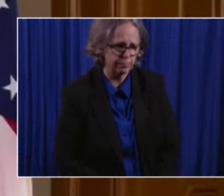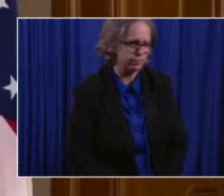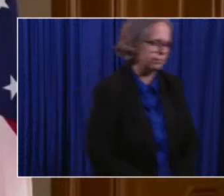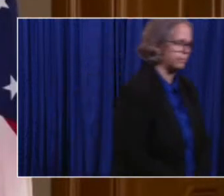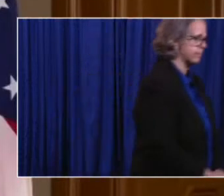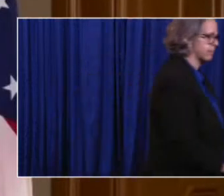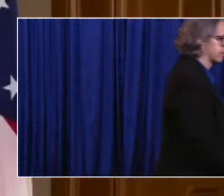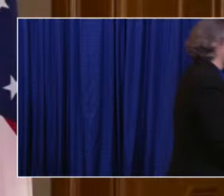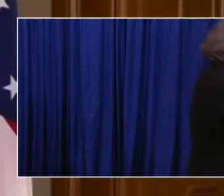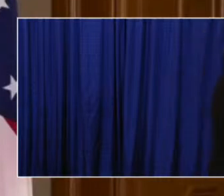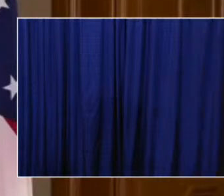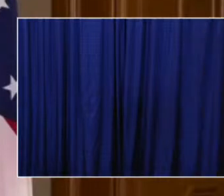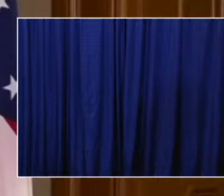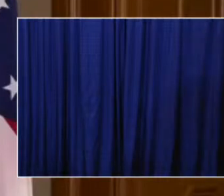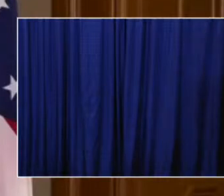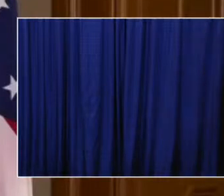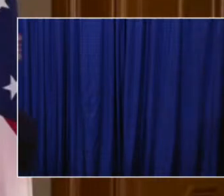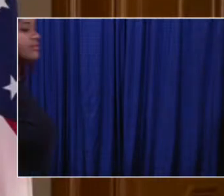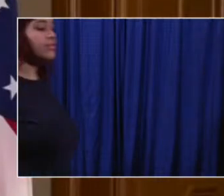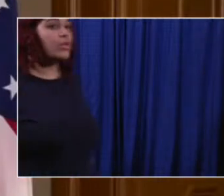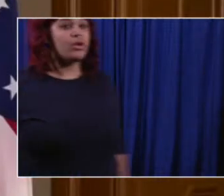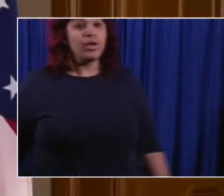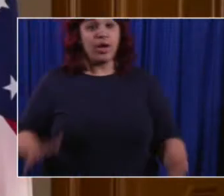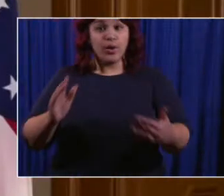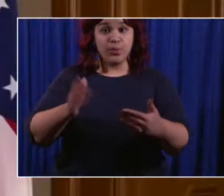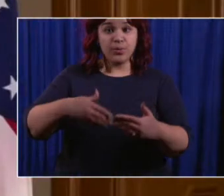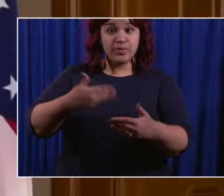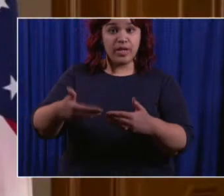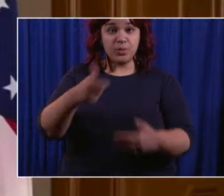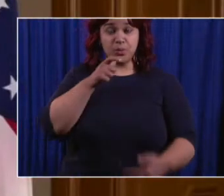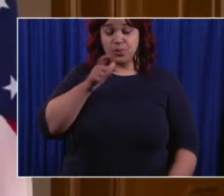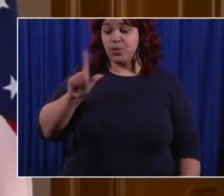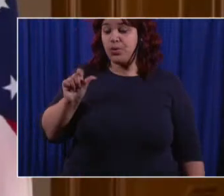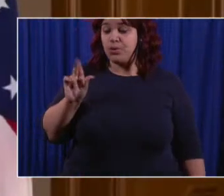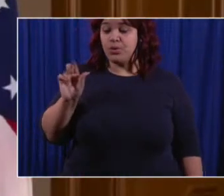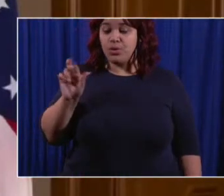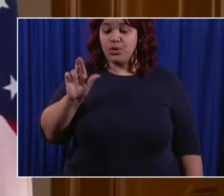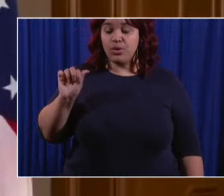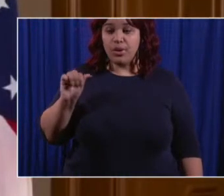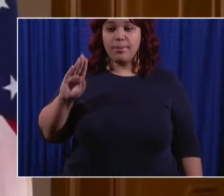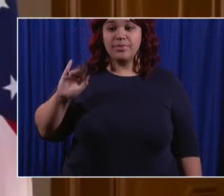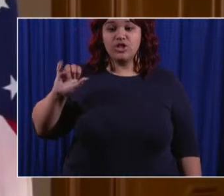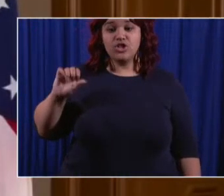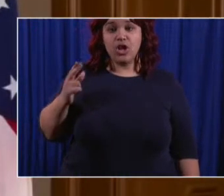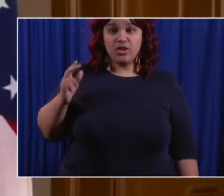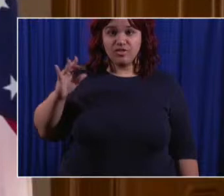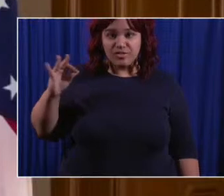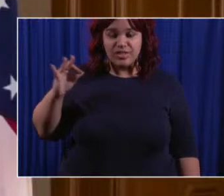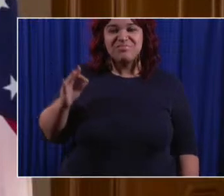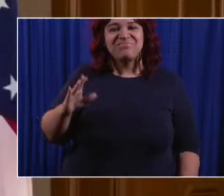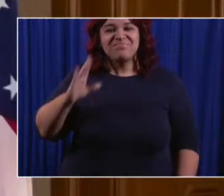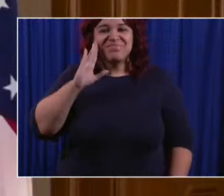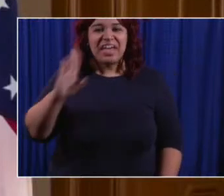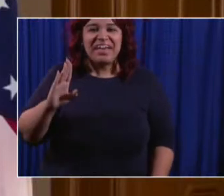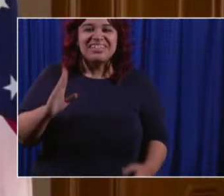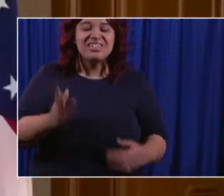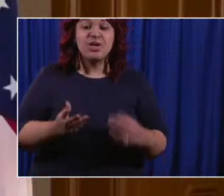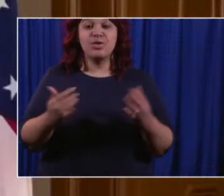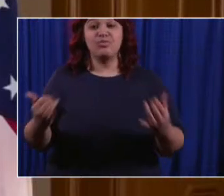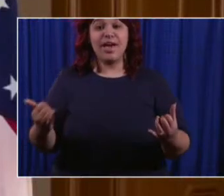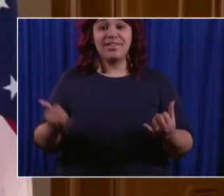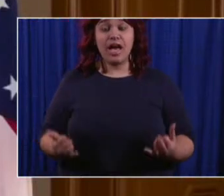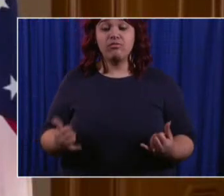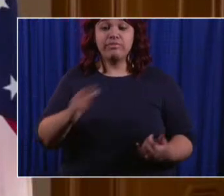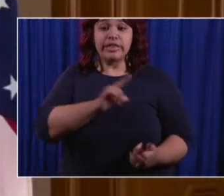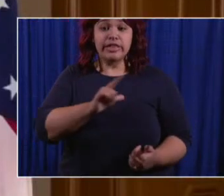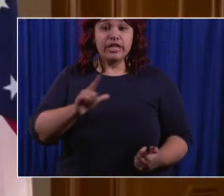Next question is from Laura Bischoff at Gannett, Ohio. Hi, Governor. There's a number of bills that are pending in the General Assembly